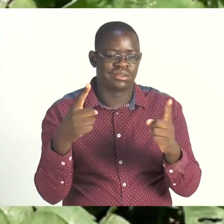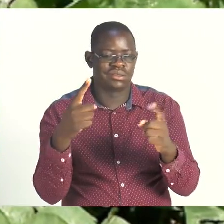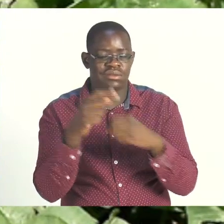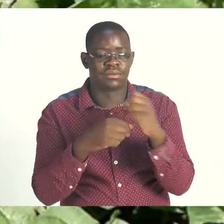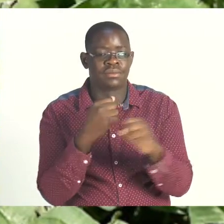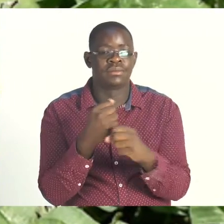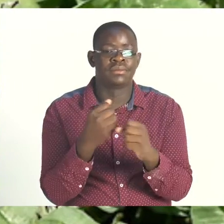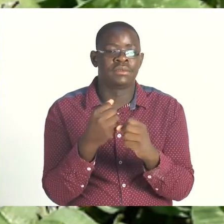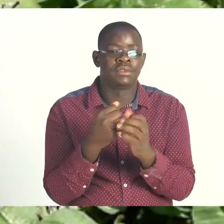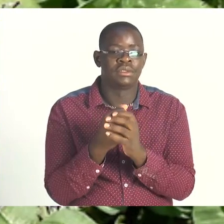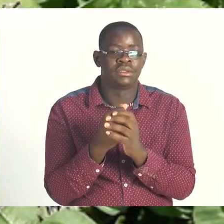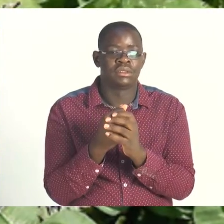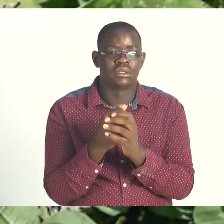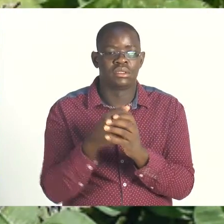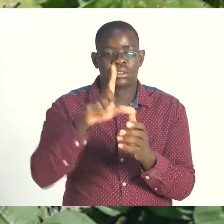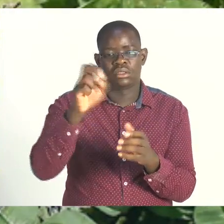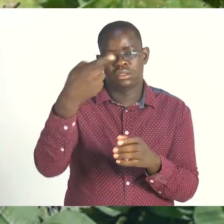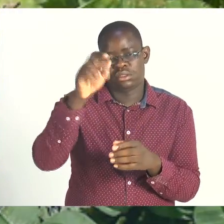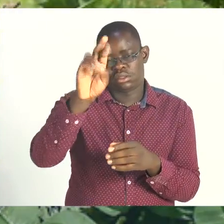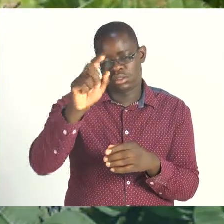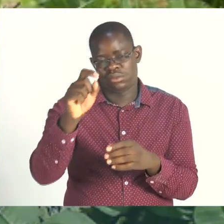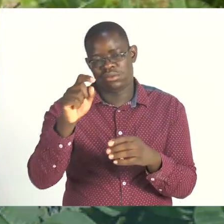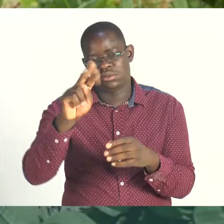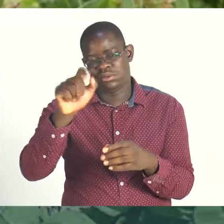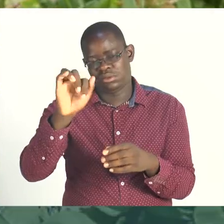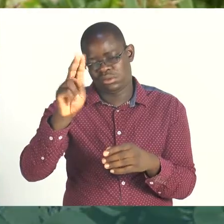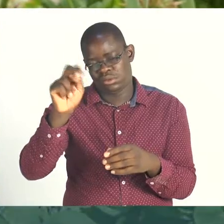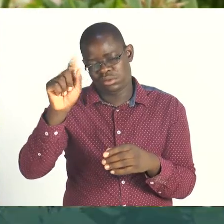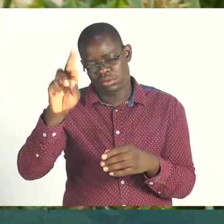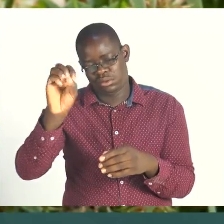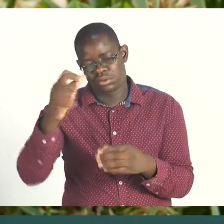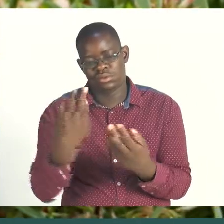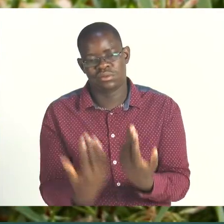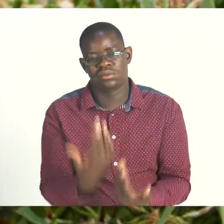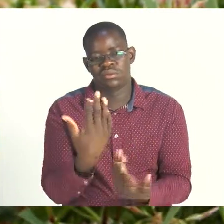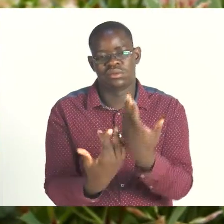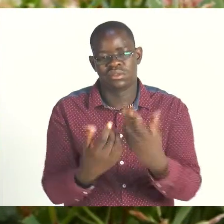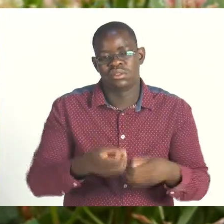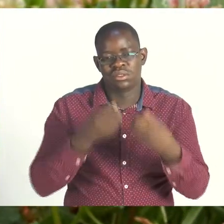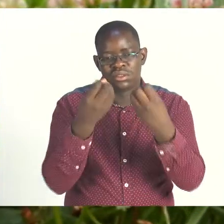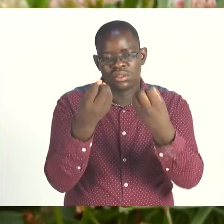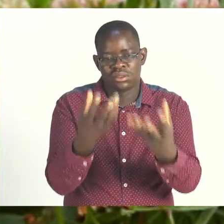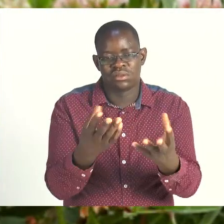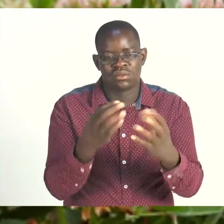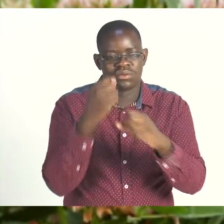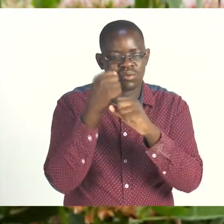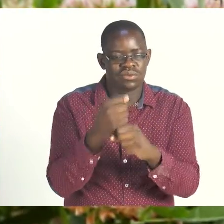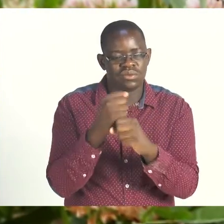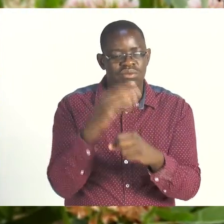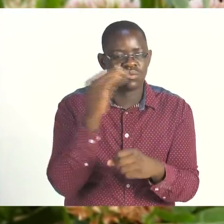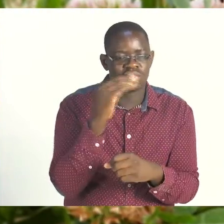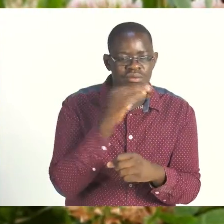pasture. Legumes provide nitrogen to promote grass growth and provide high-quality forage